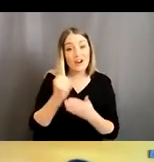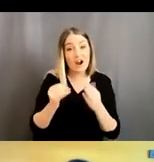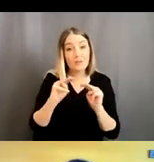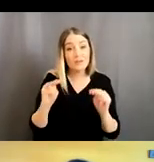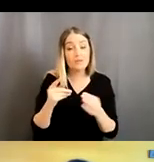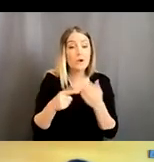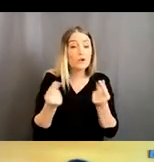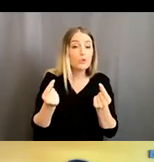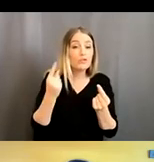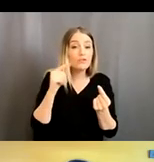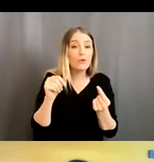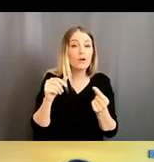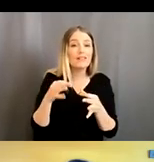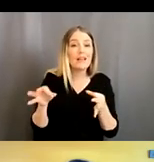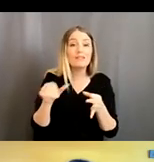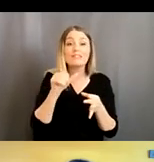than Spanish.